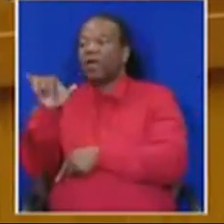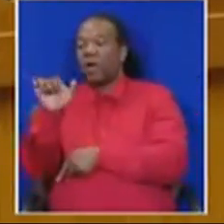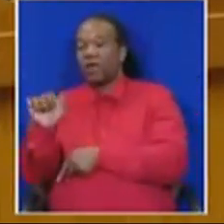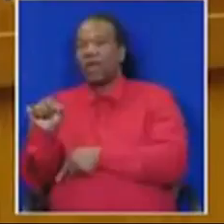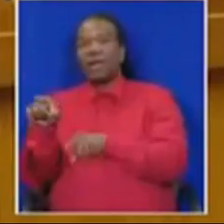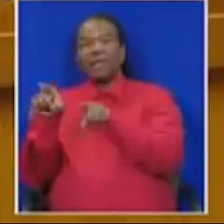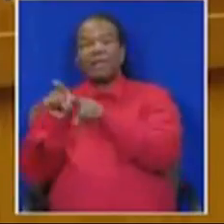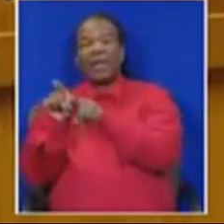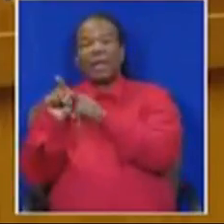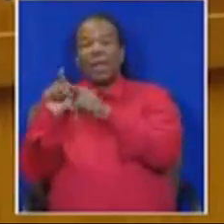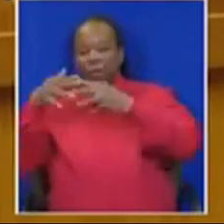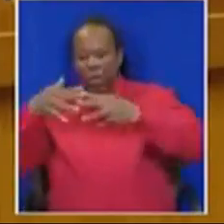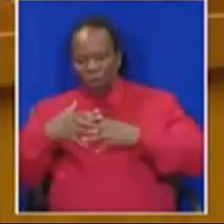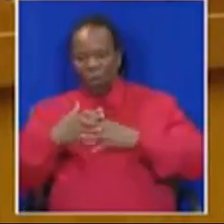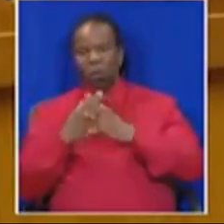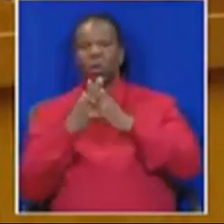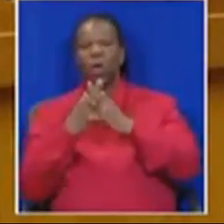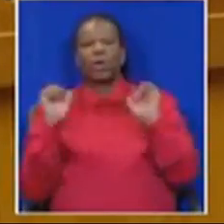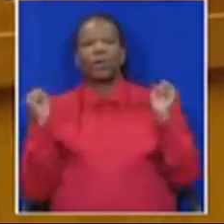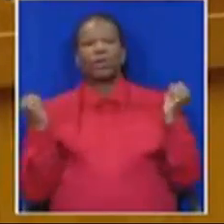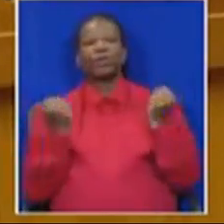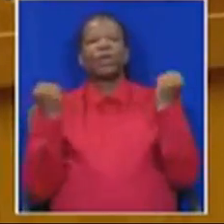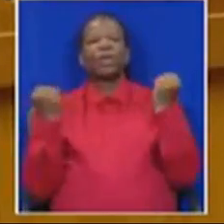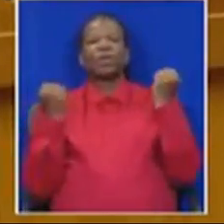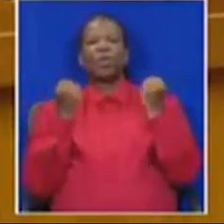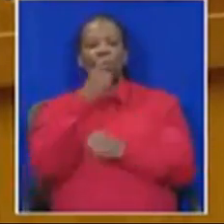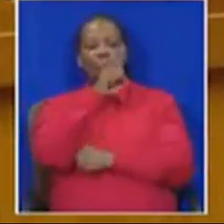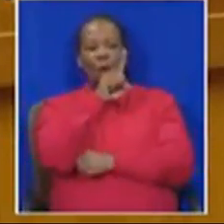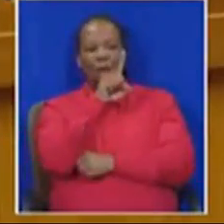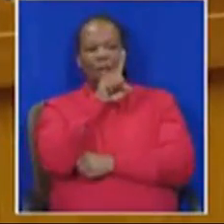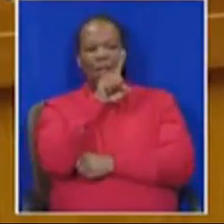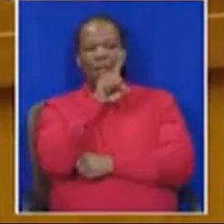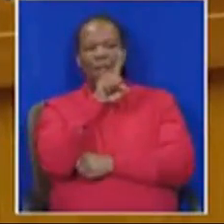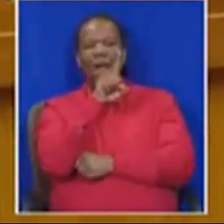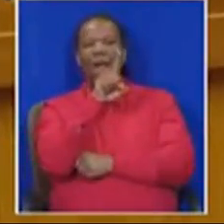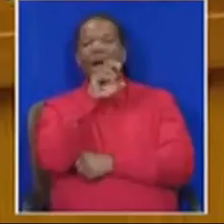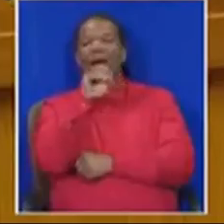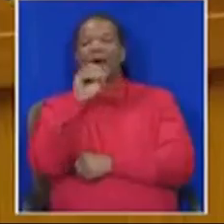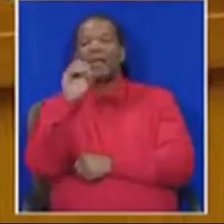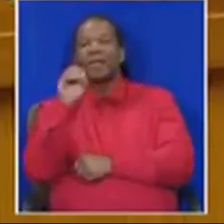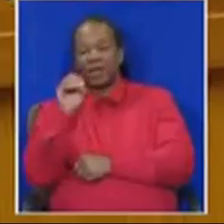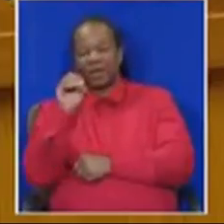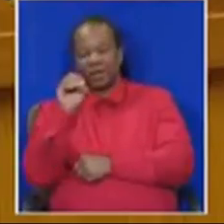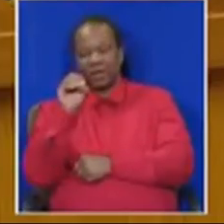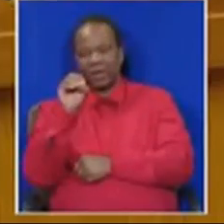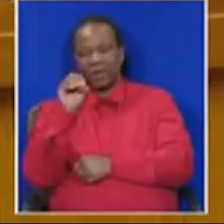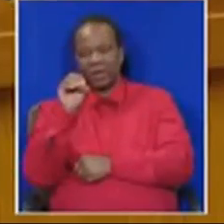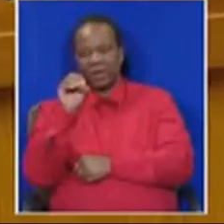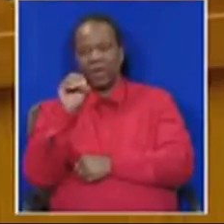in celebrating the 100th anniversary birth of Nelson Rolihlahla Mandela.